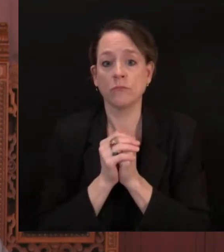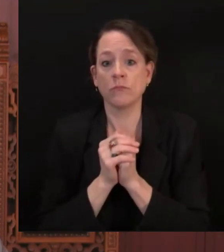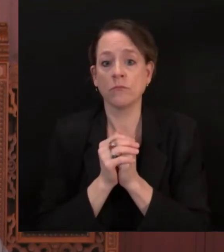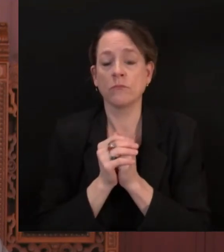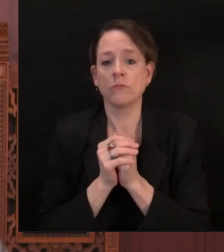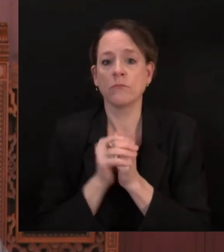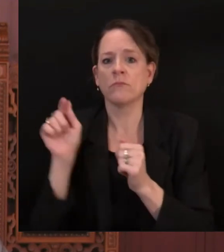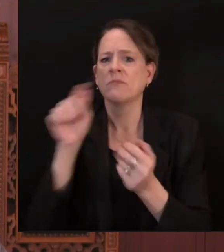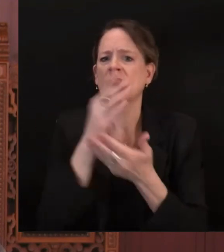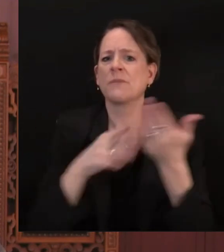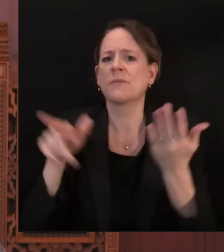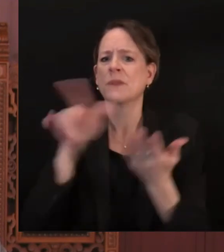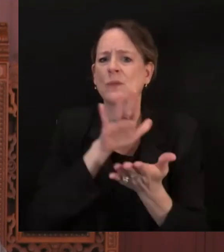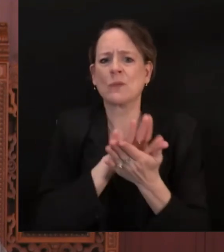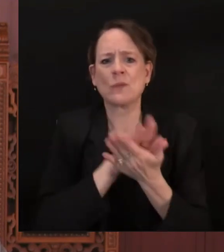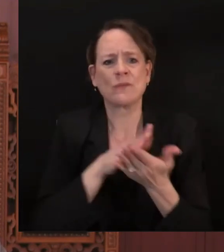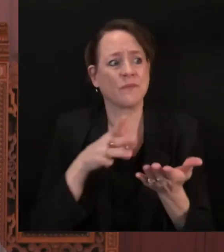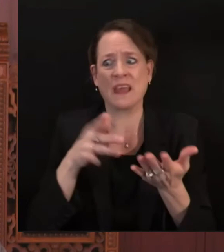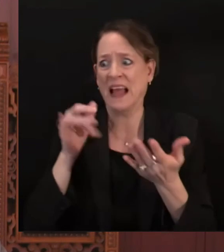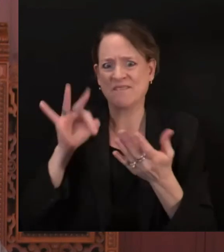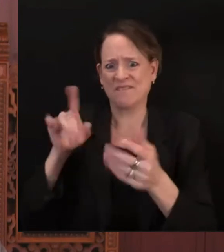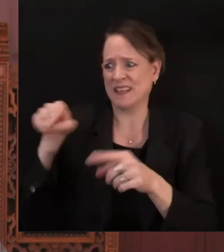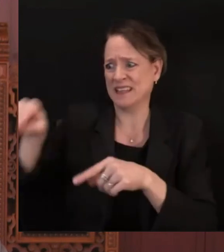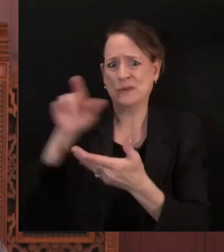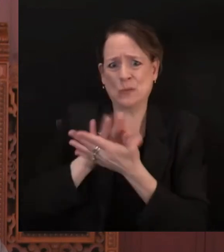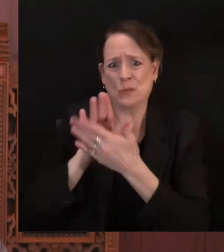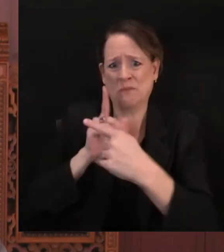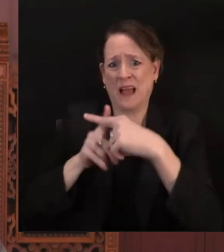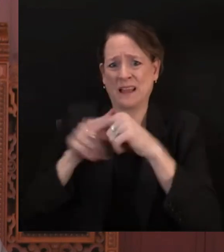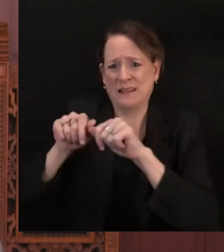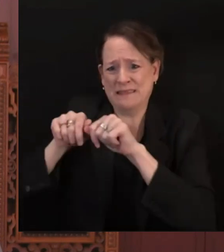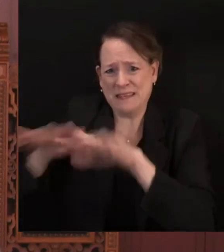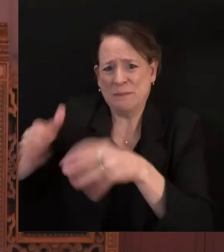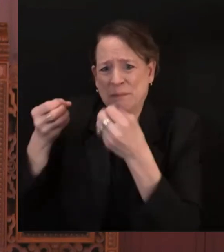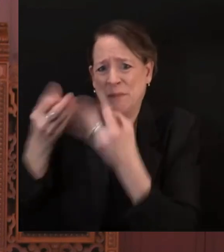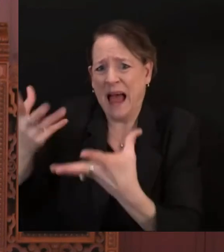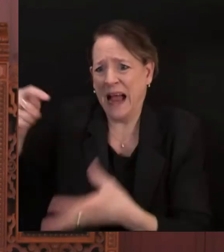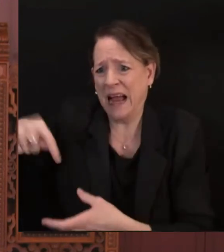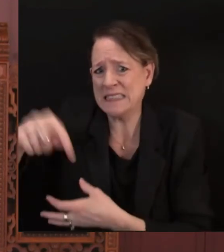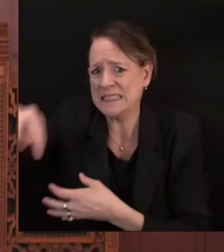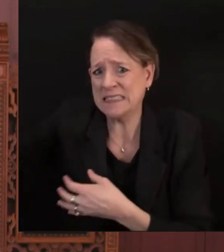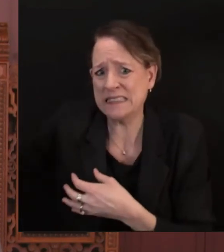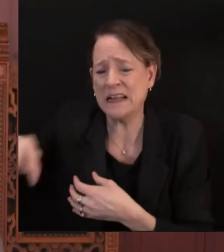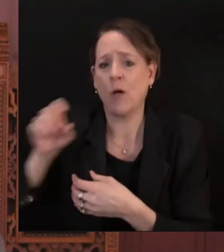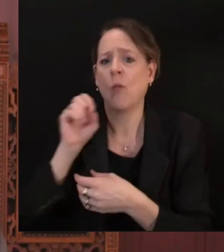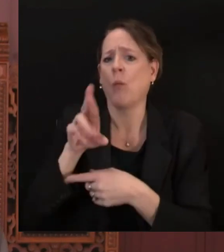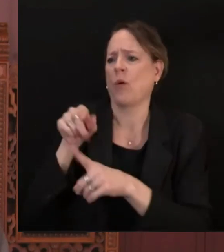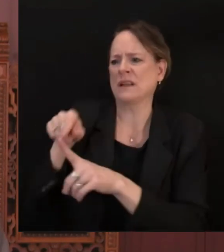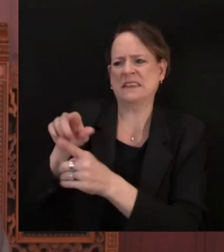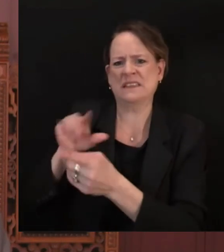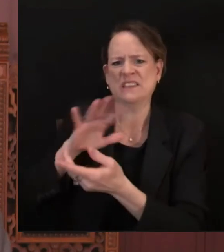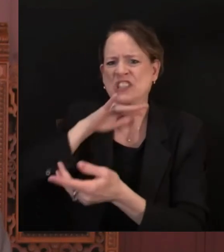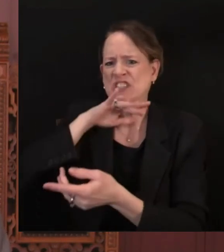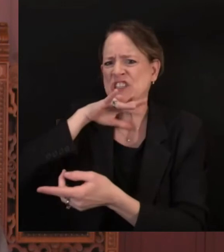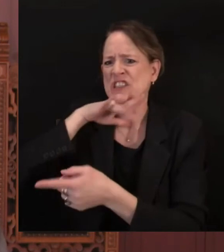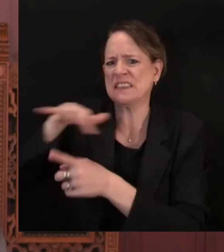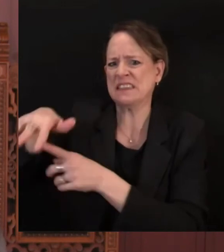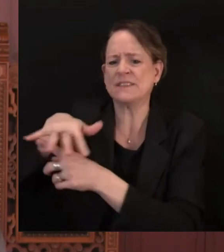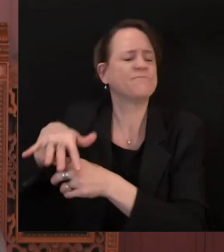clean the school again, disinfect the school. But many times the reason that schools